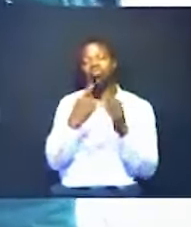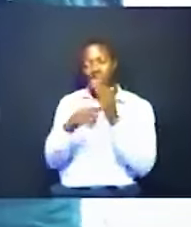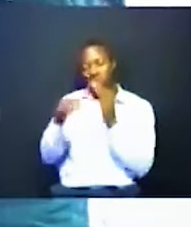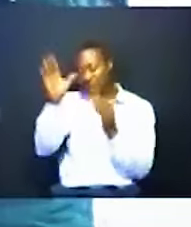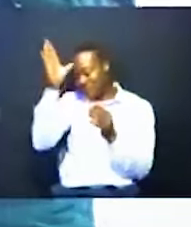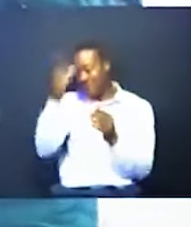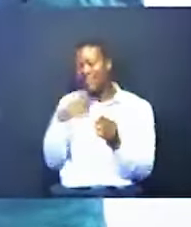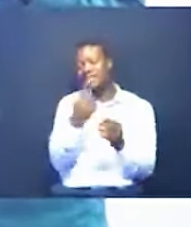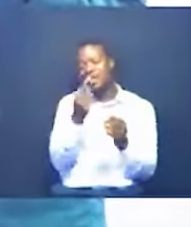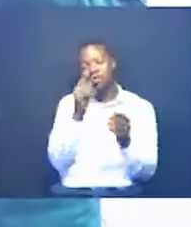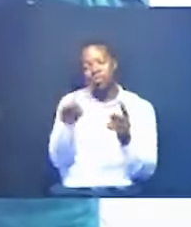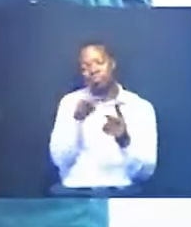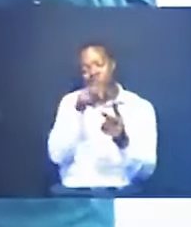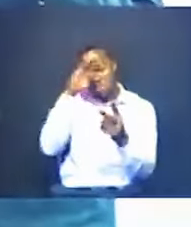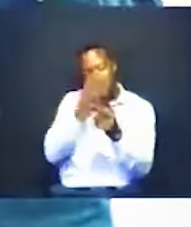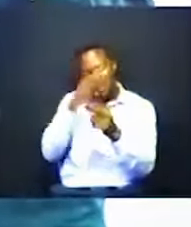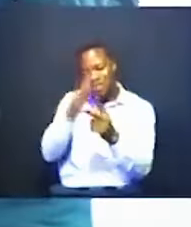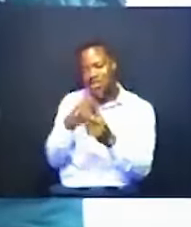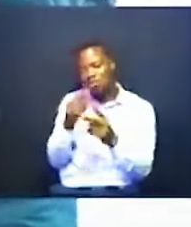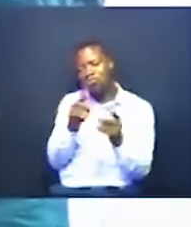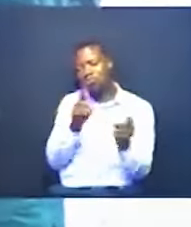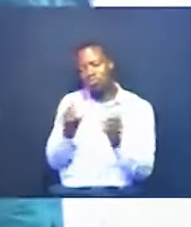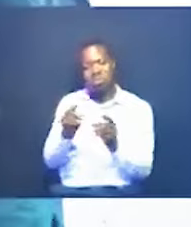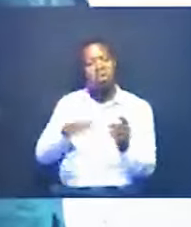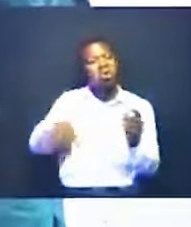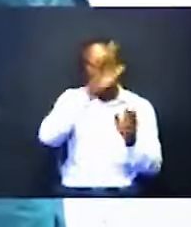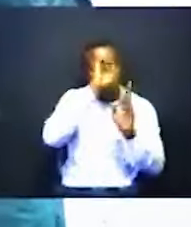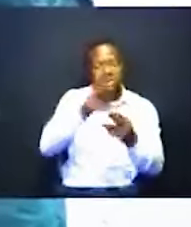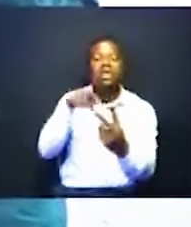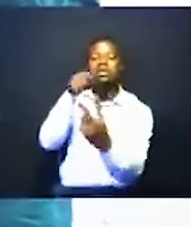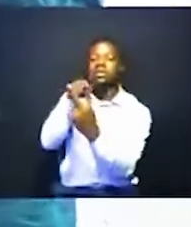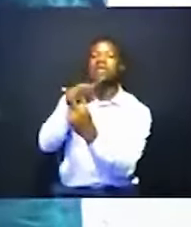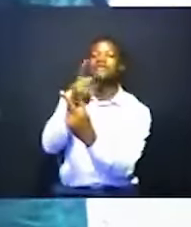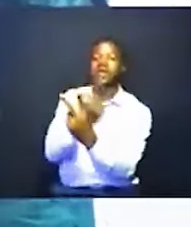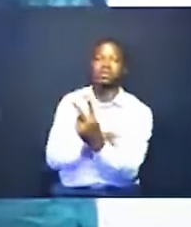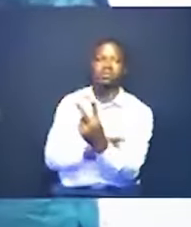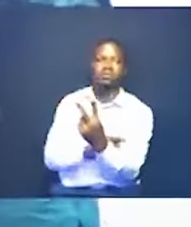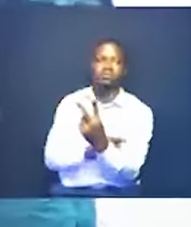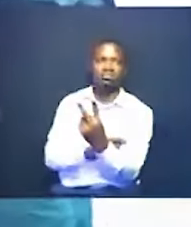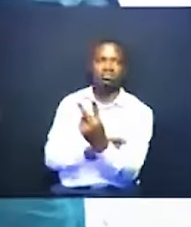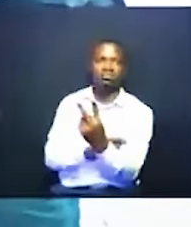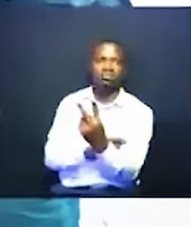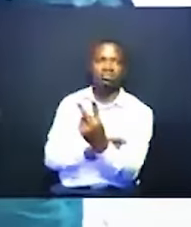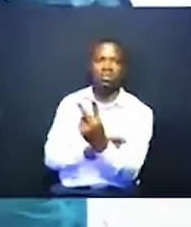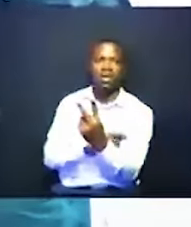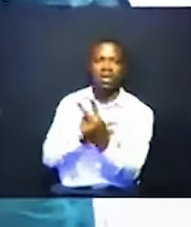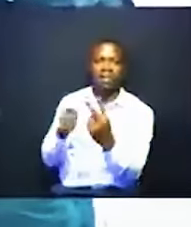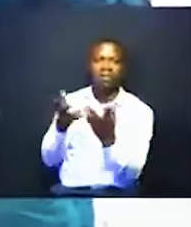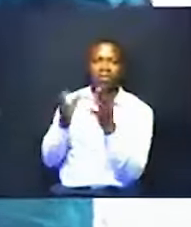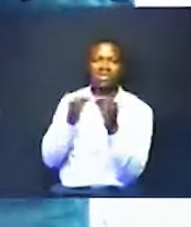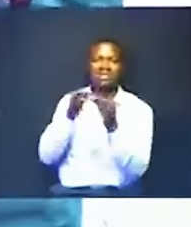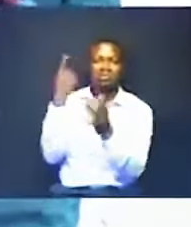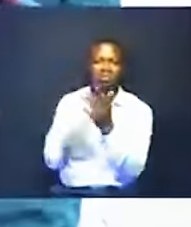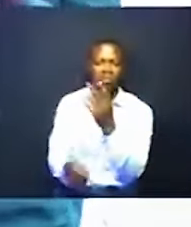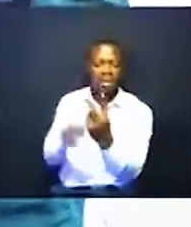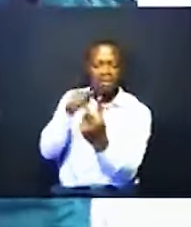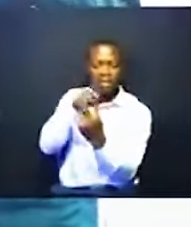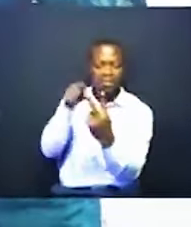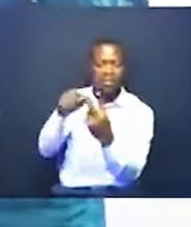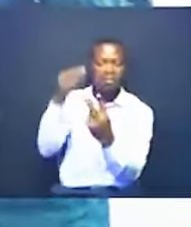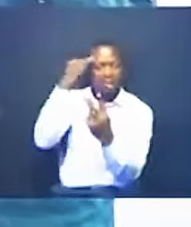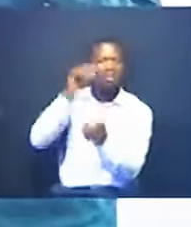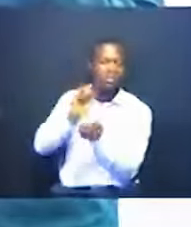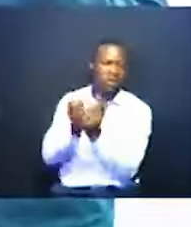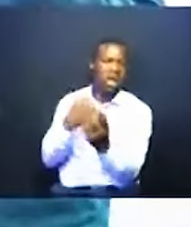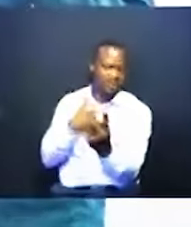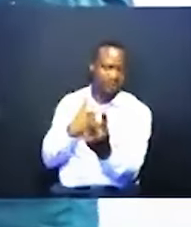won e wo ho no ka se eye de odi kan no. See, I want to say that they both changed their mind. Nyampese mi kire ni won be nu nyina